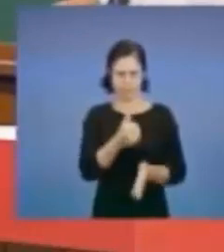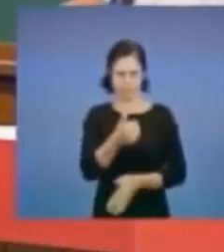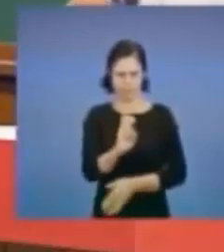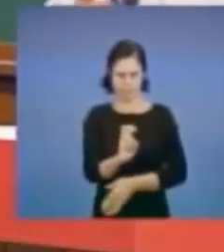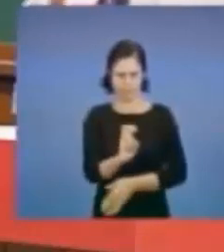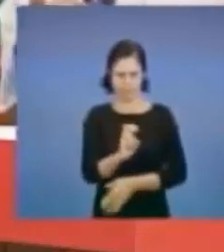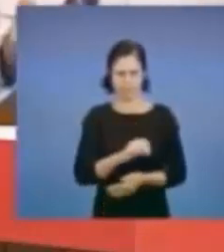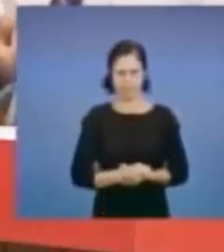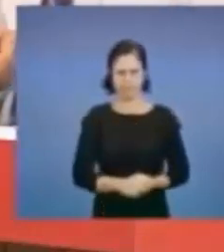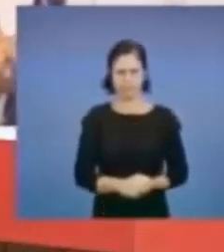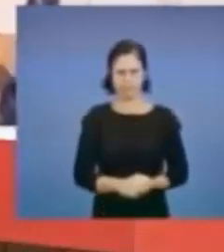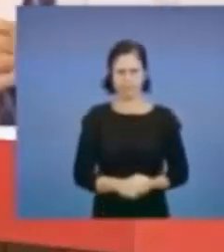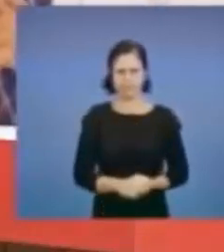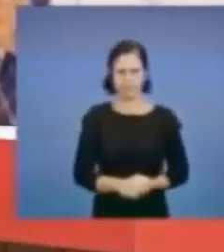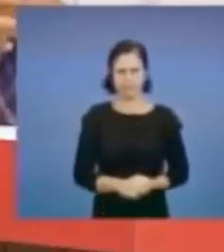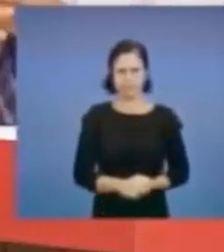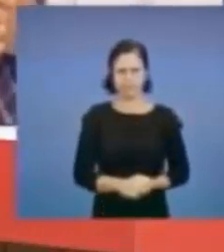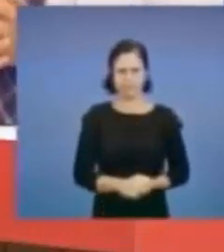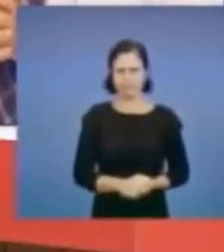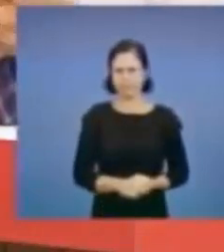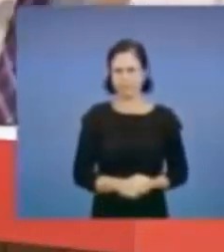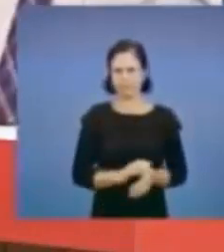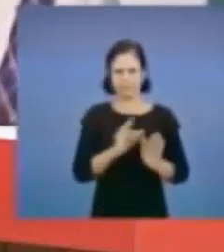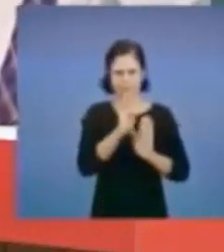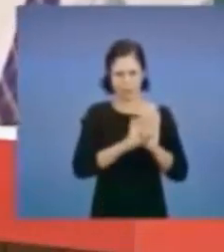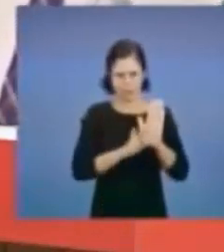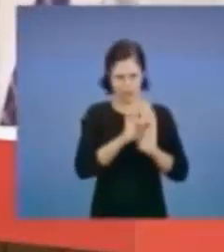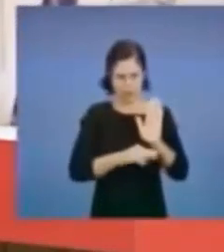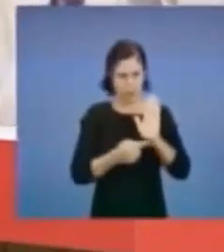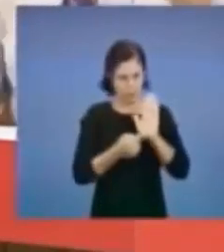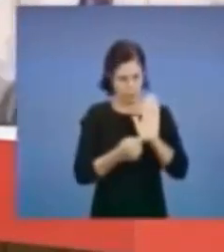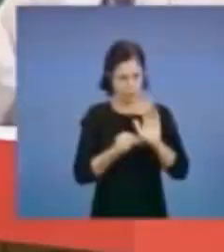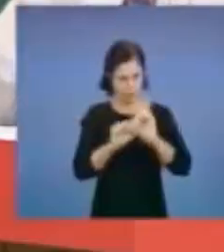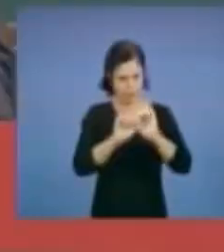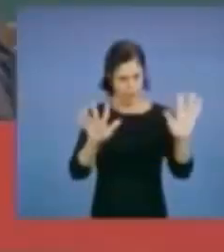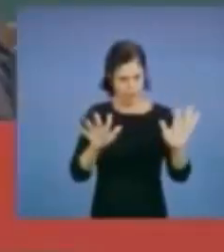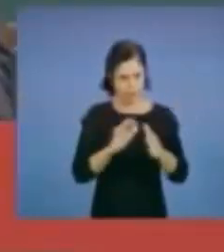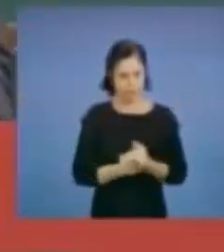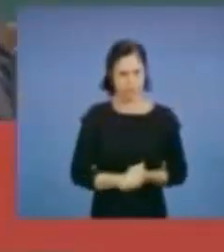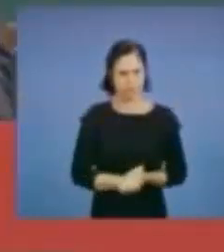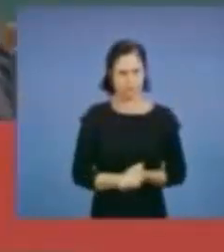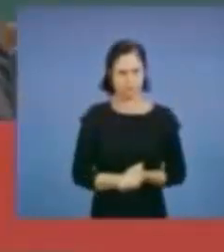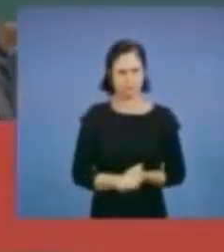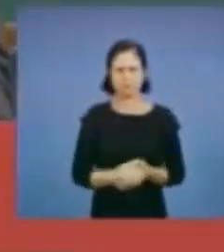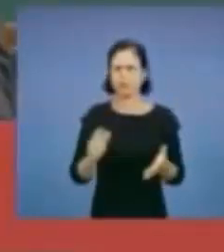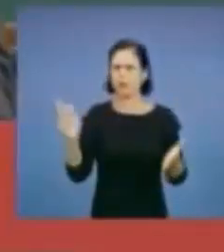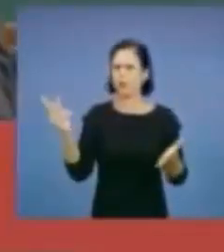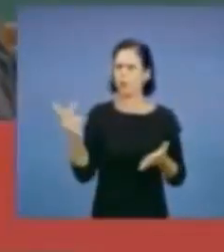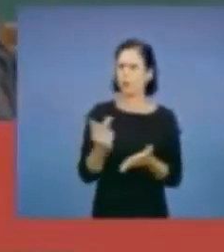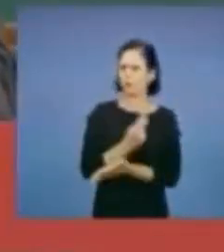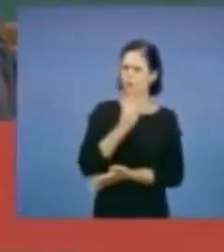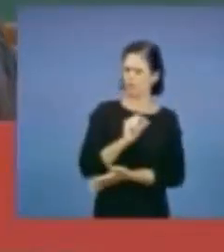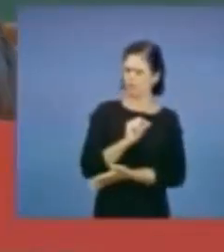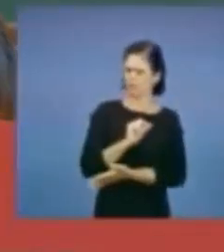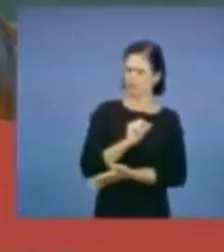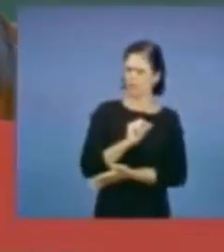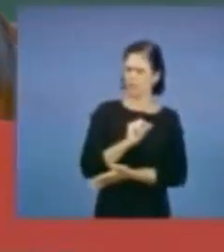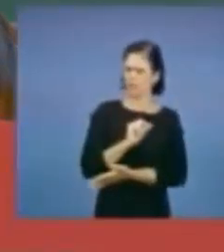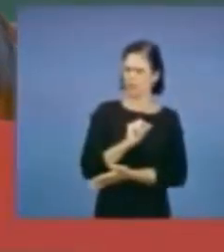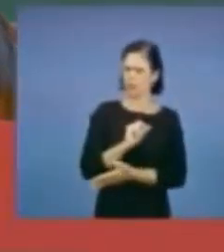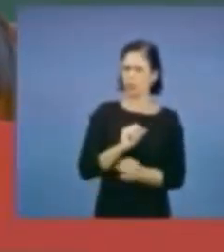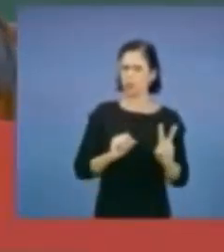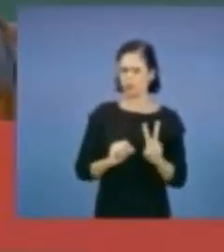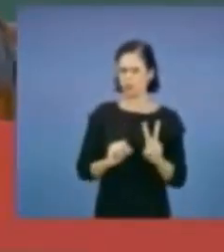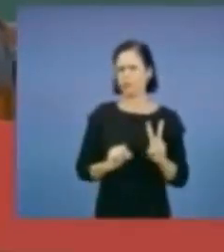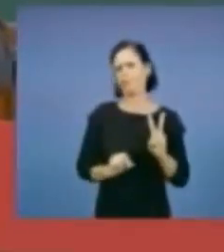24, 15, verse 15. The text says the following. And it happened that as they